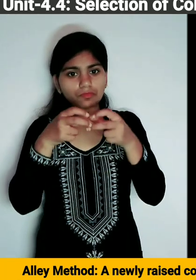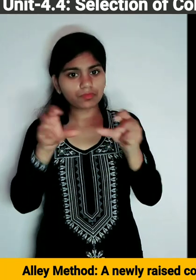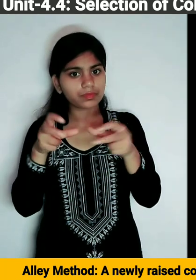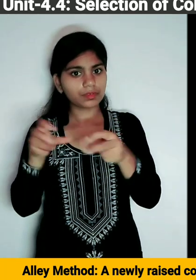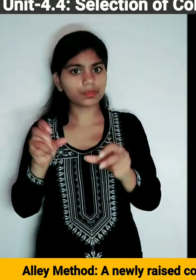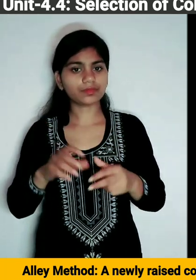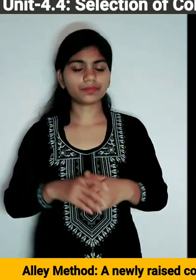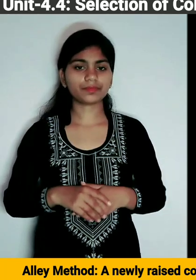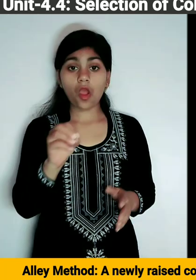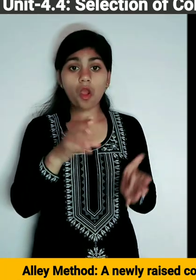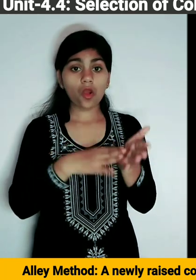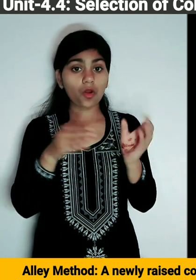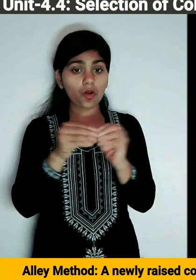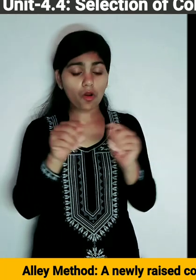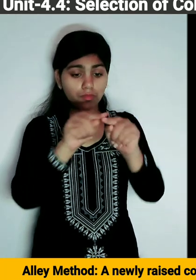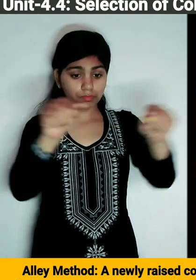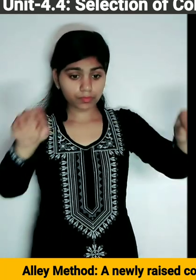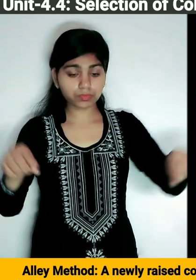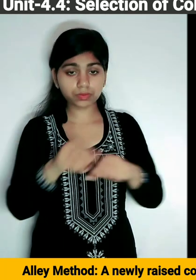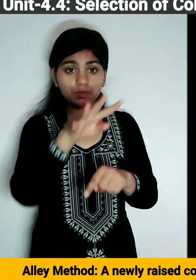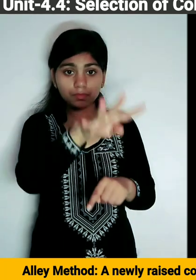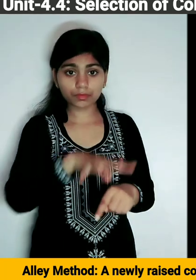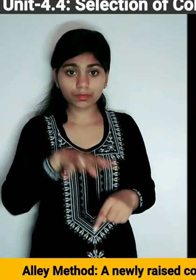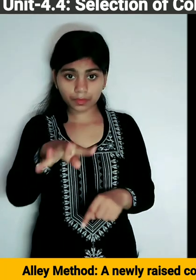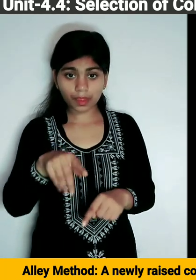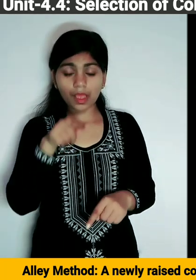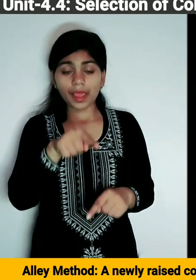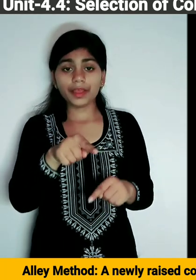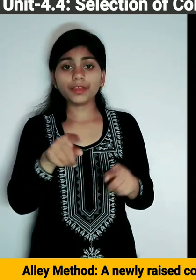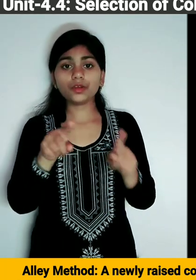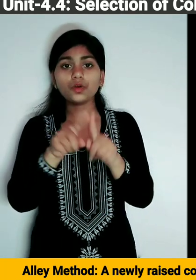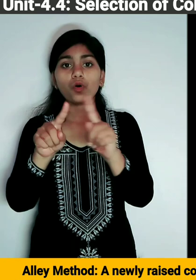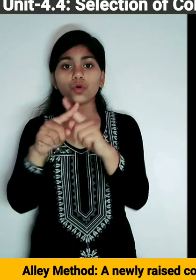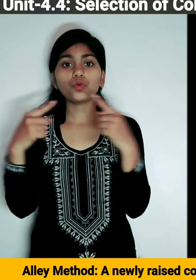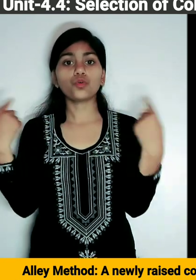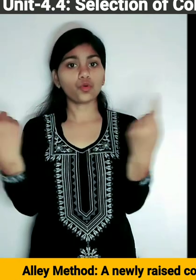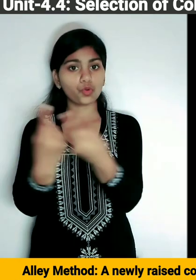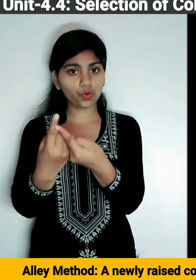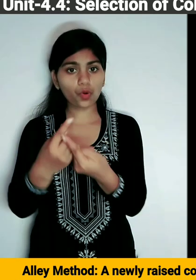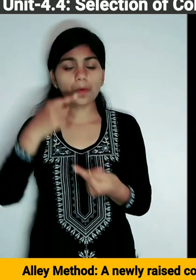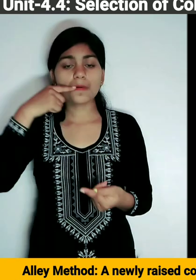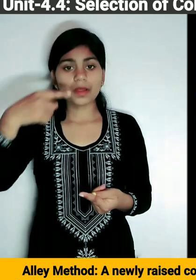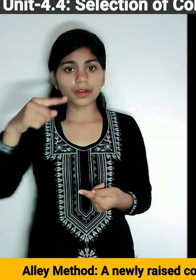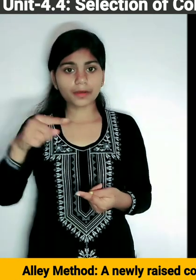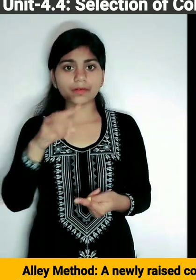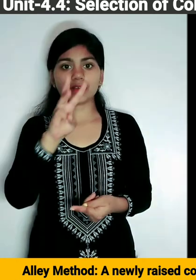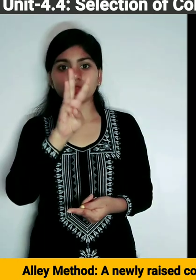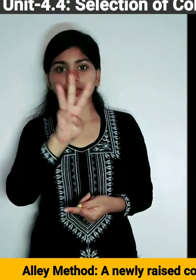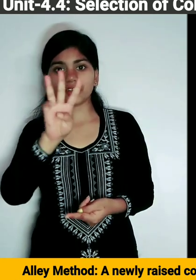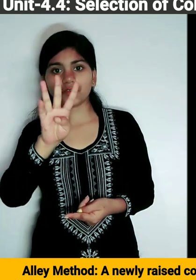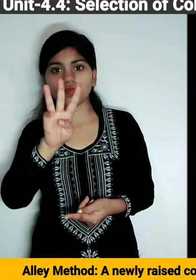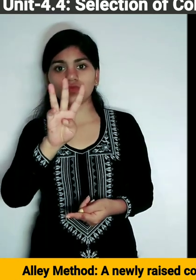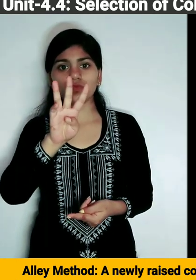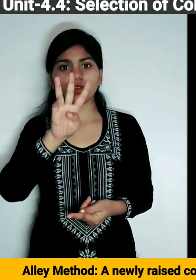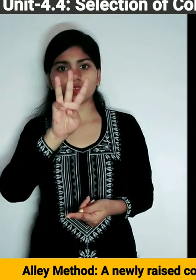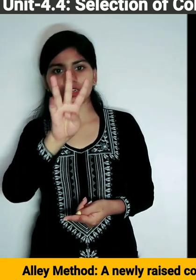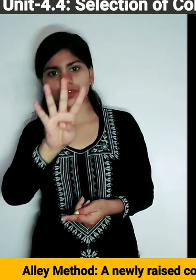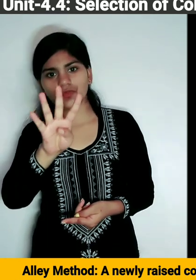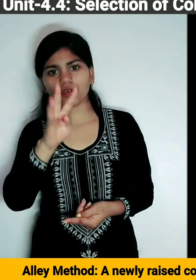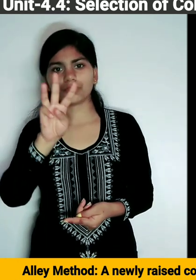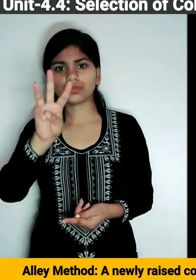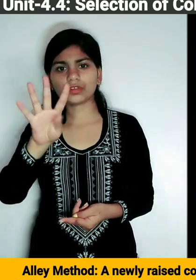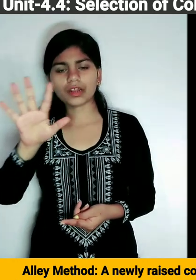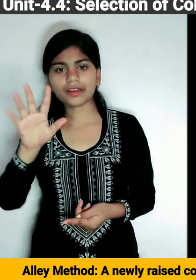After 3 days of laying, the eggs will hatch. Then the comb is taken to